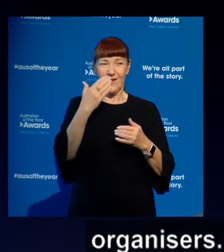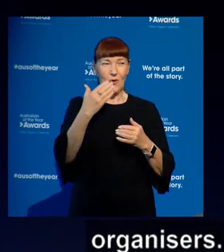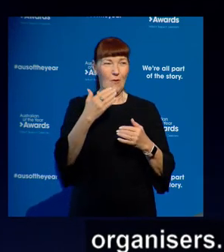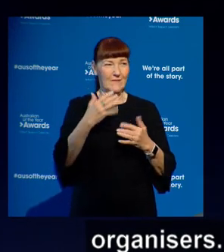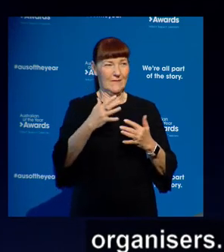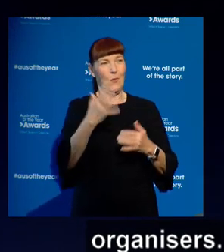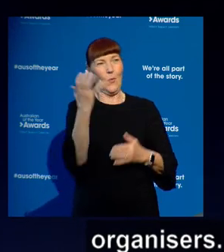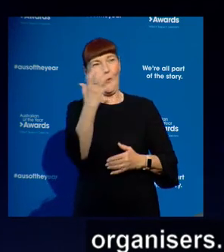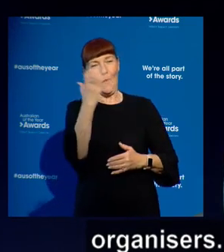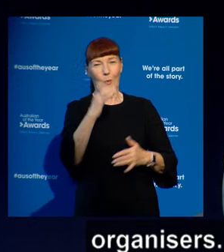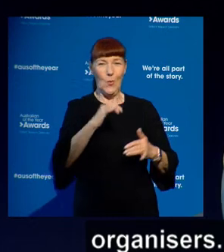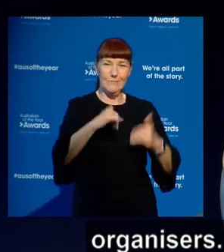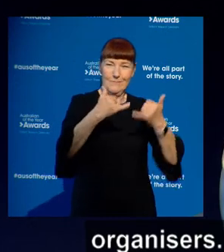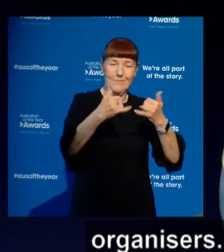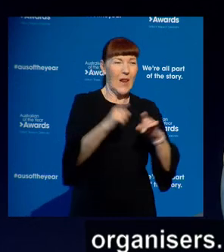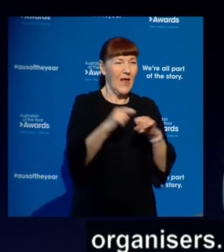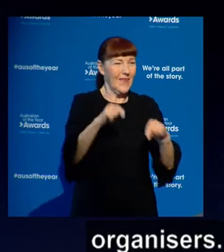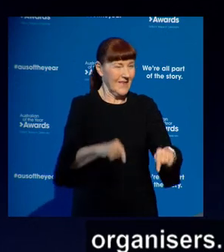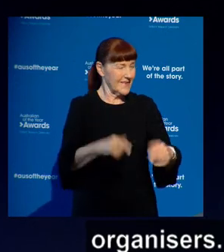big.